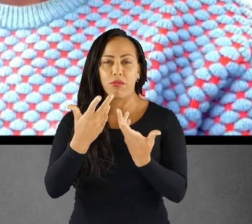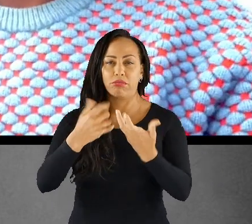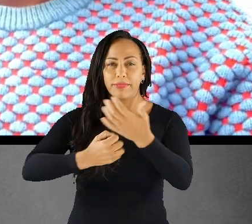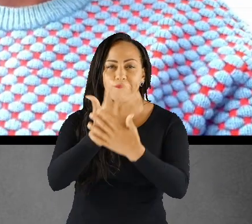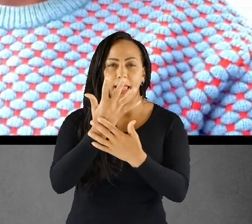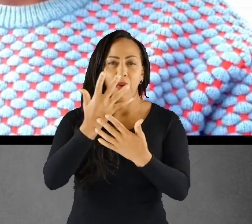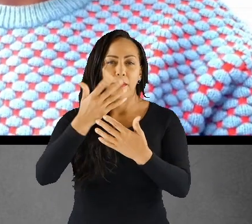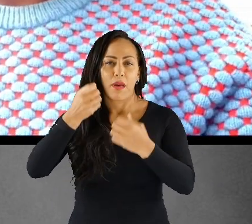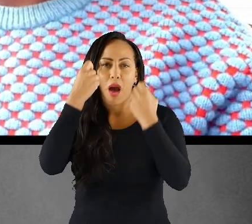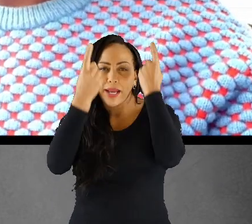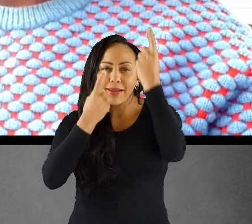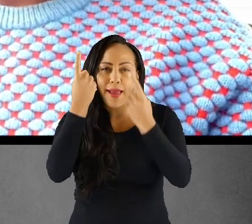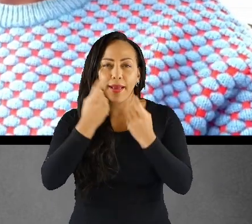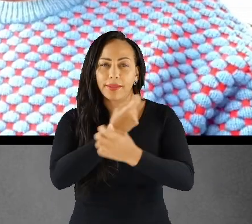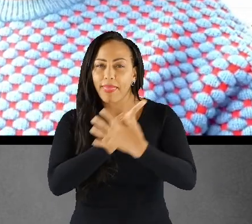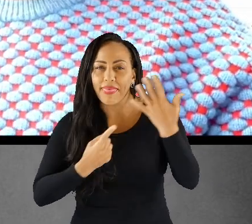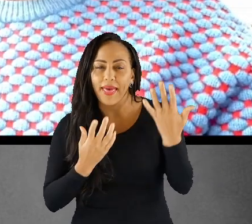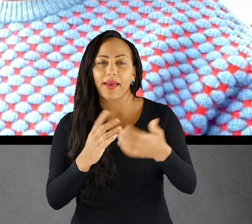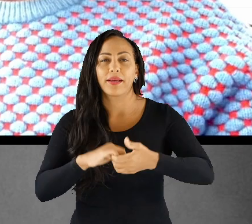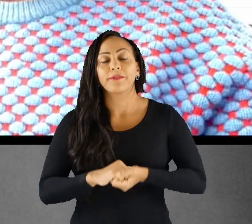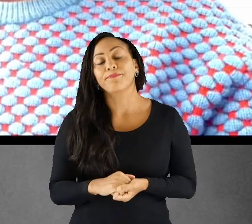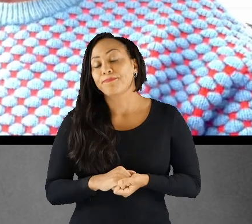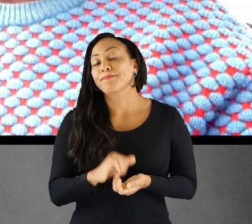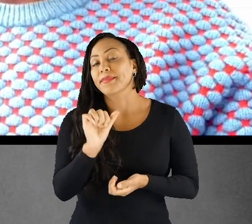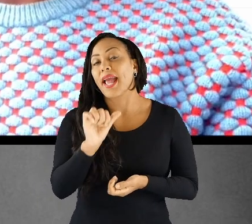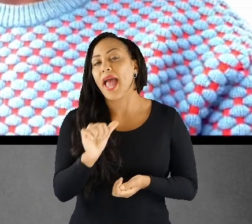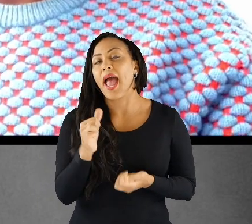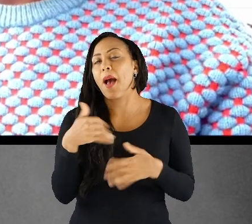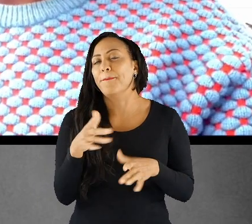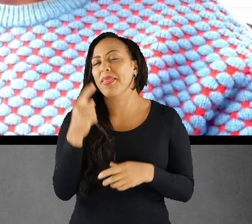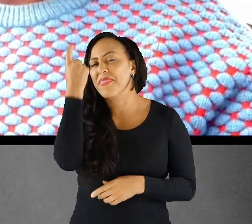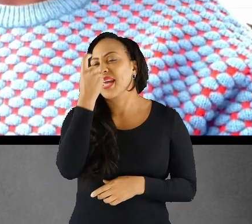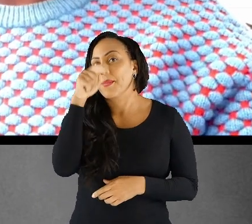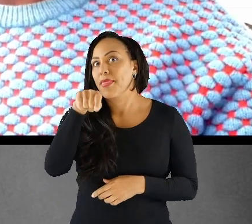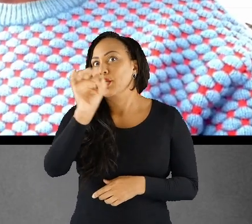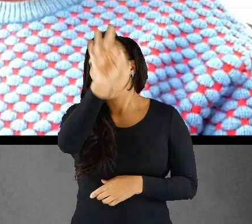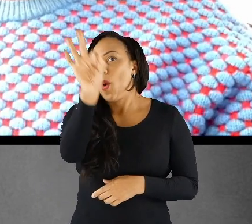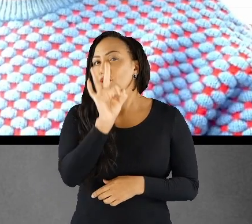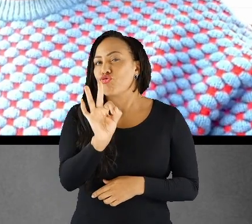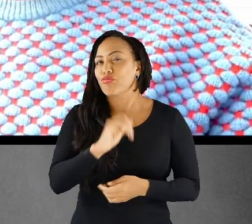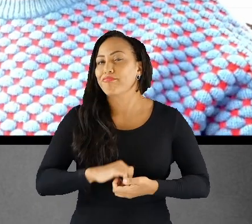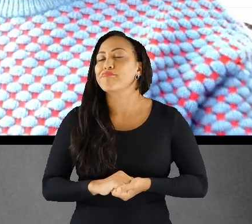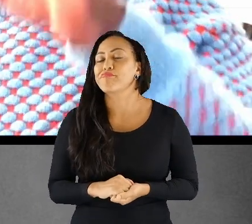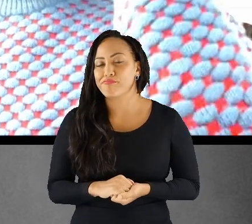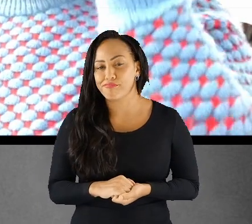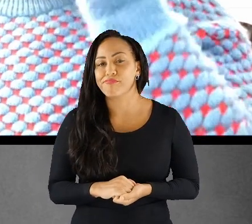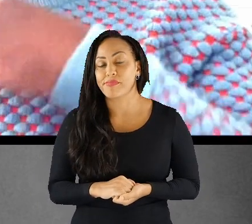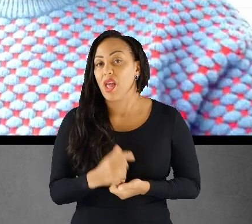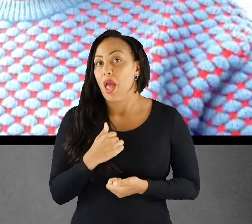develop ideas and that sort of thing. Yeah, it's rest. I've been thinking about this question. For me,